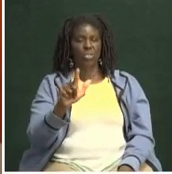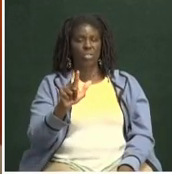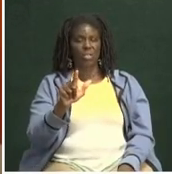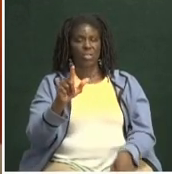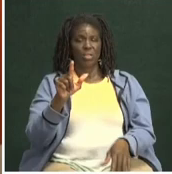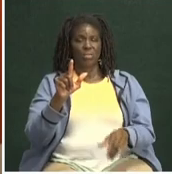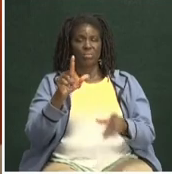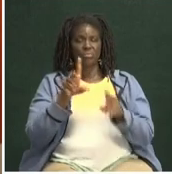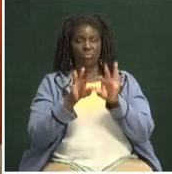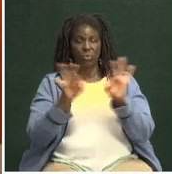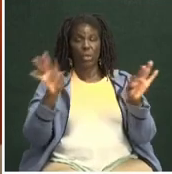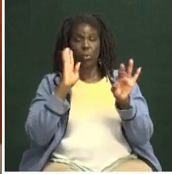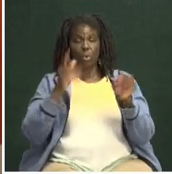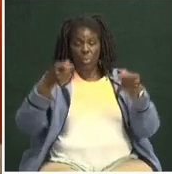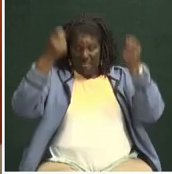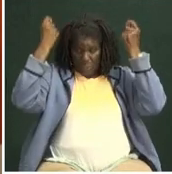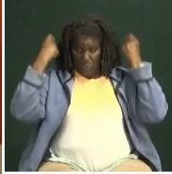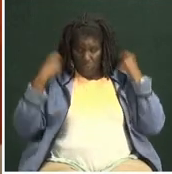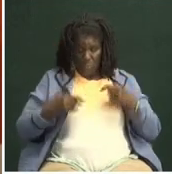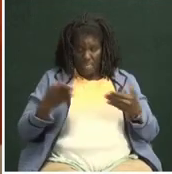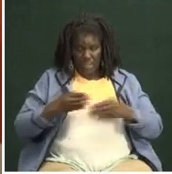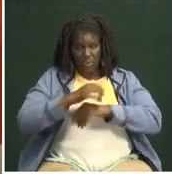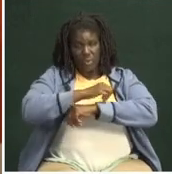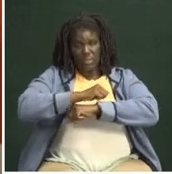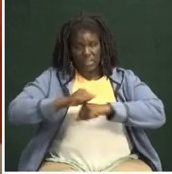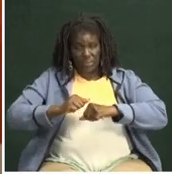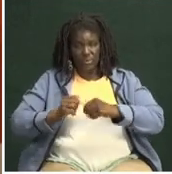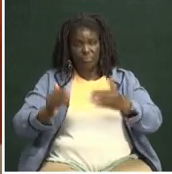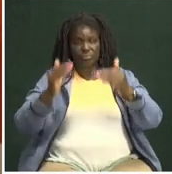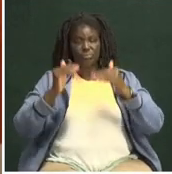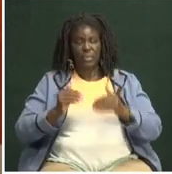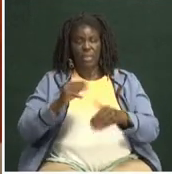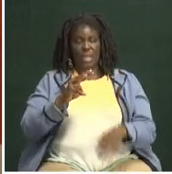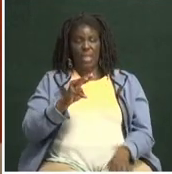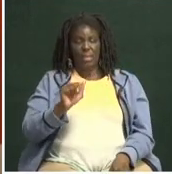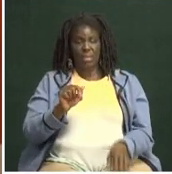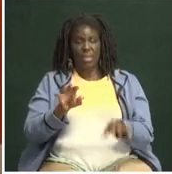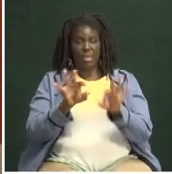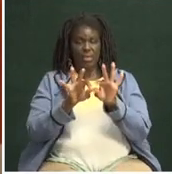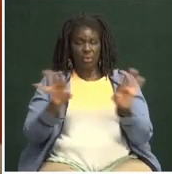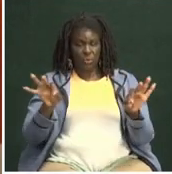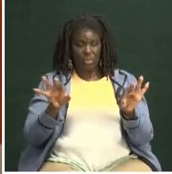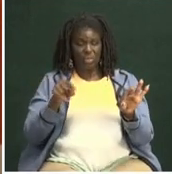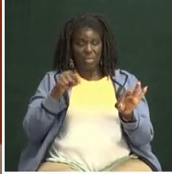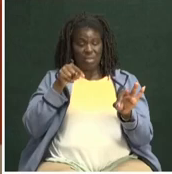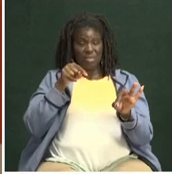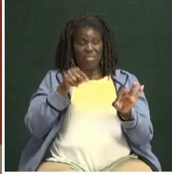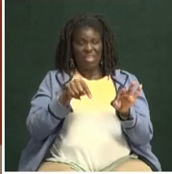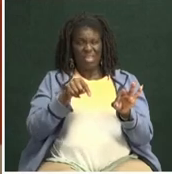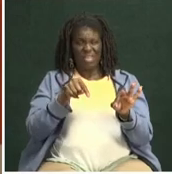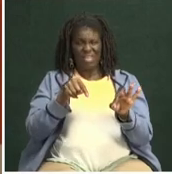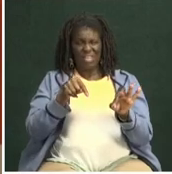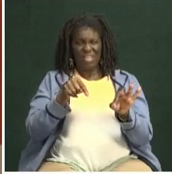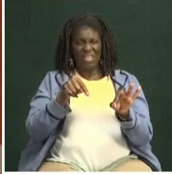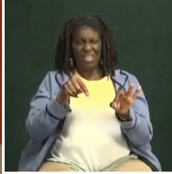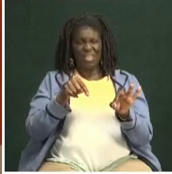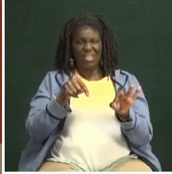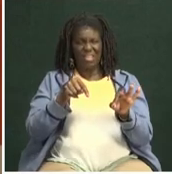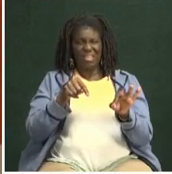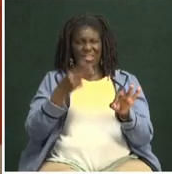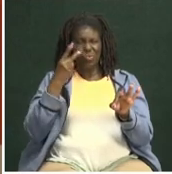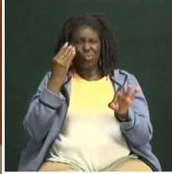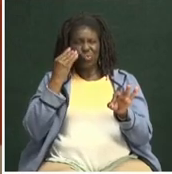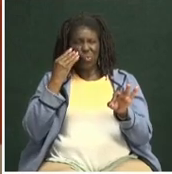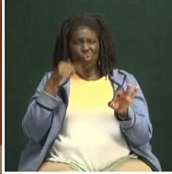stage. Immediately following our master degree candidates, the degrees of these candidates can be identified by the color on their